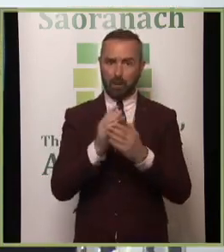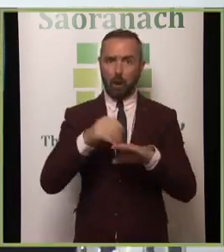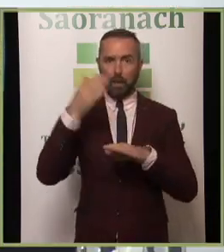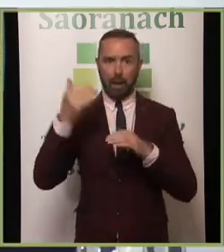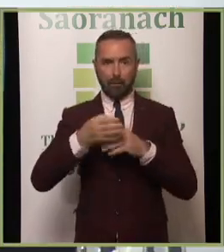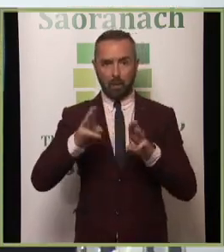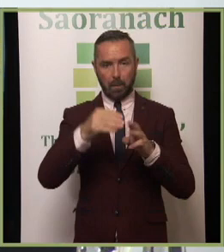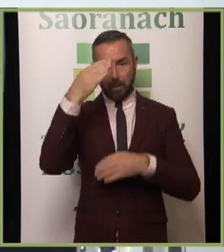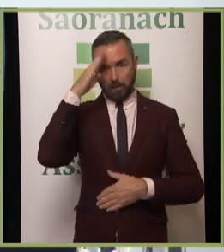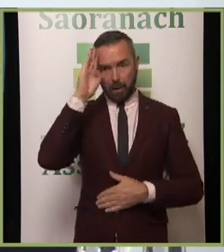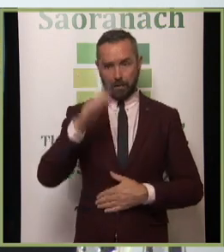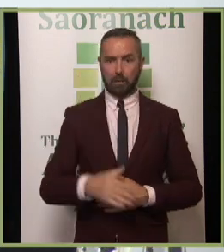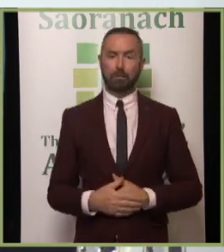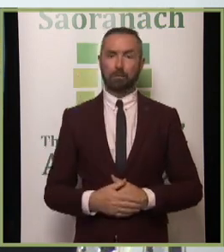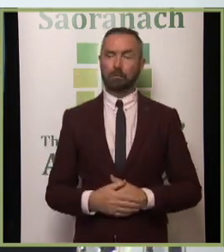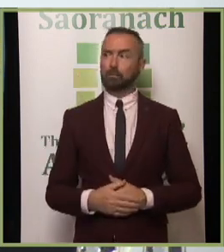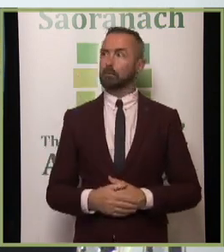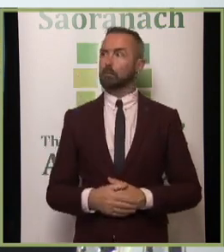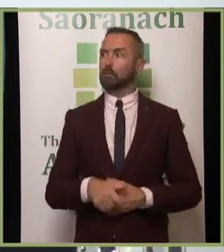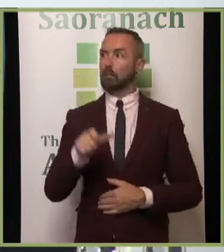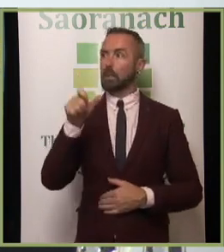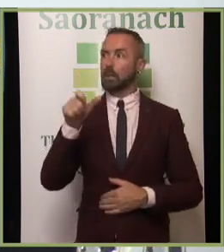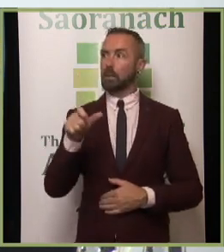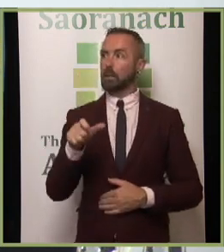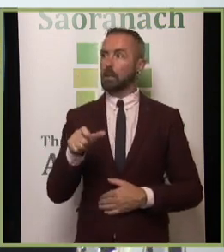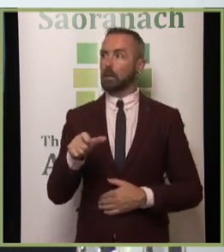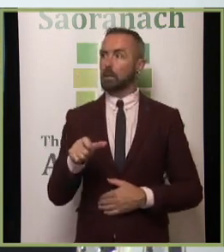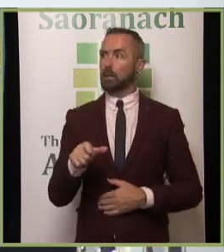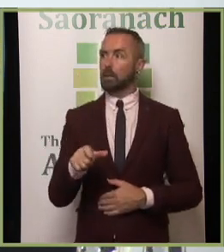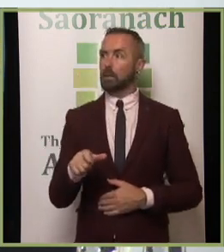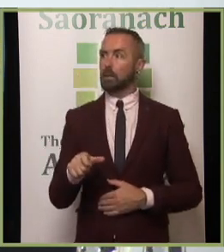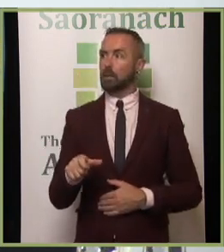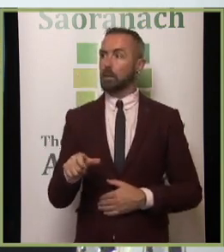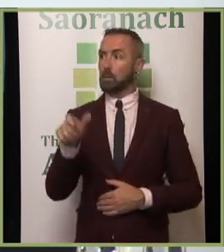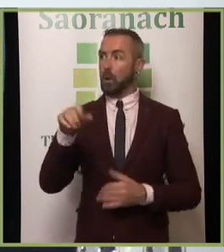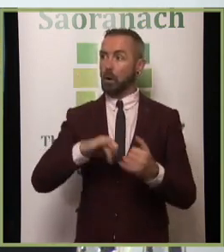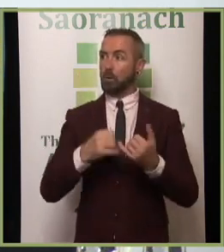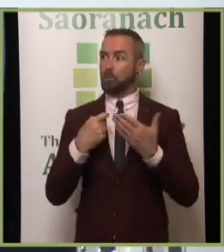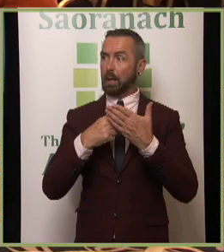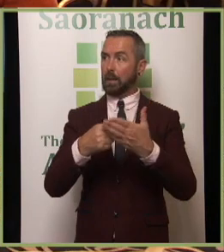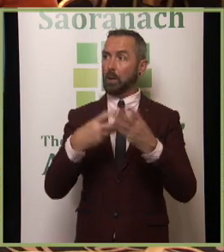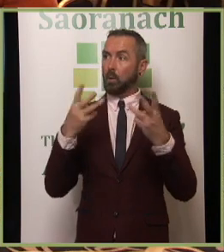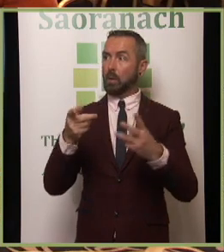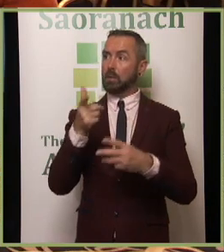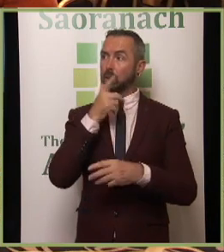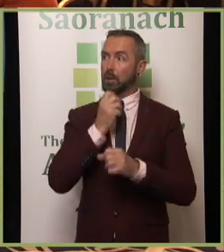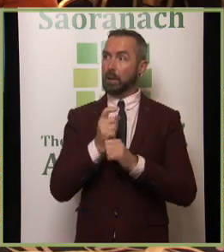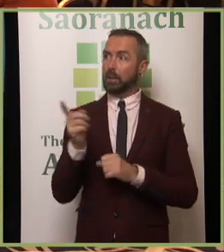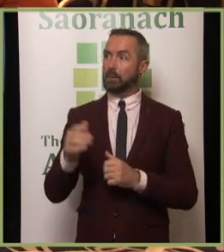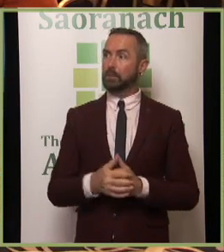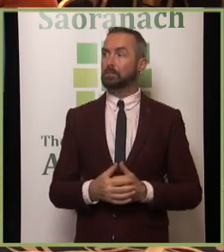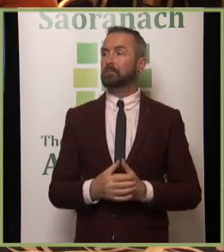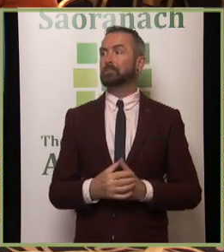Ireland. Does the person who suggested that want to speak to that?